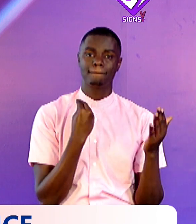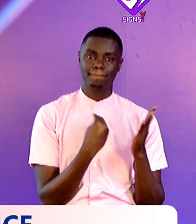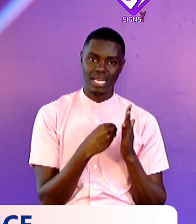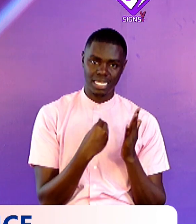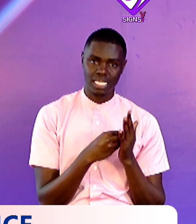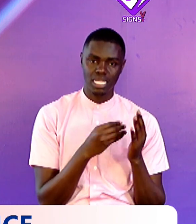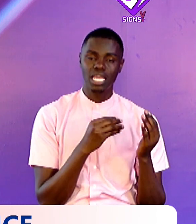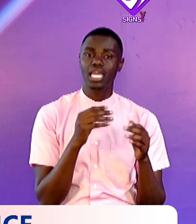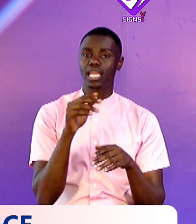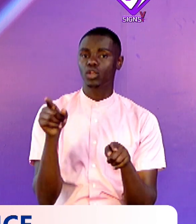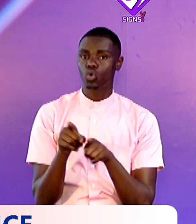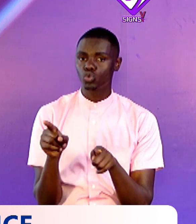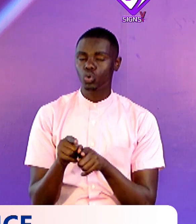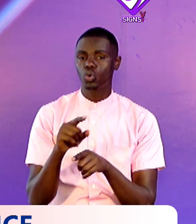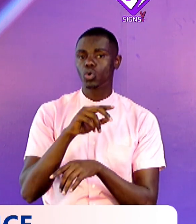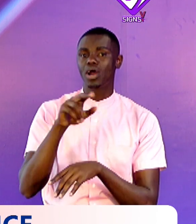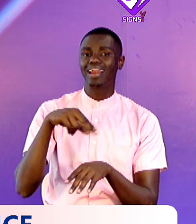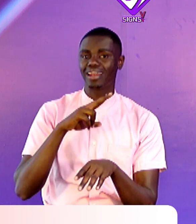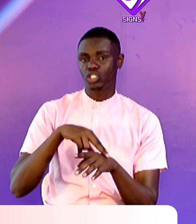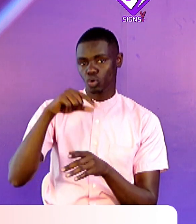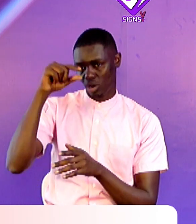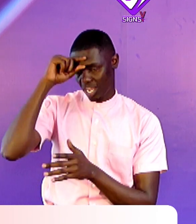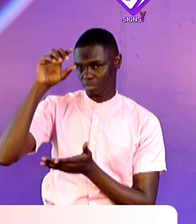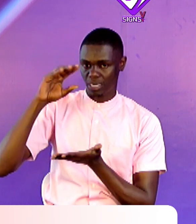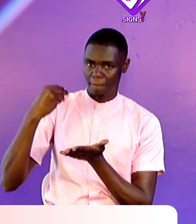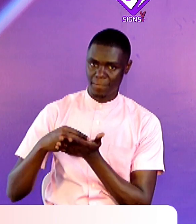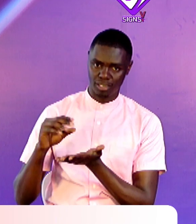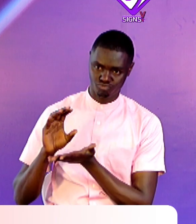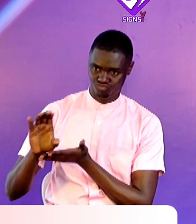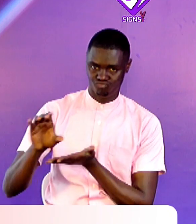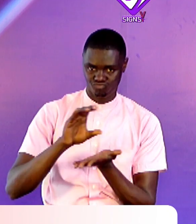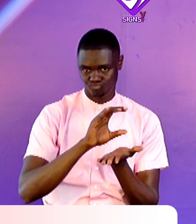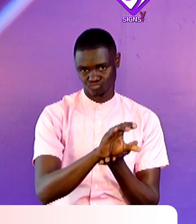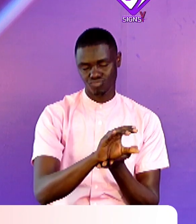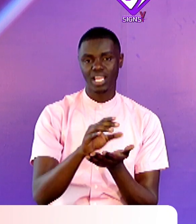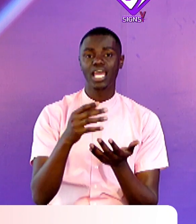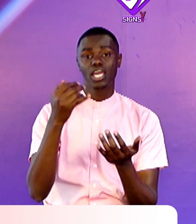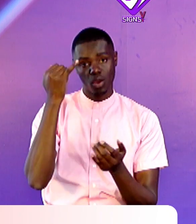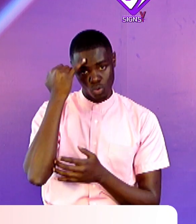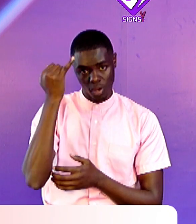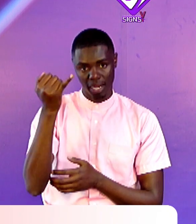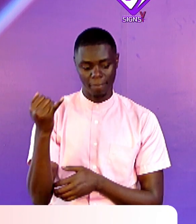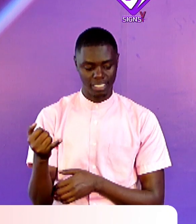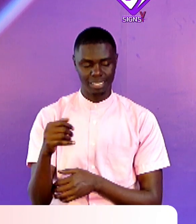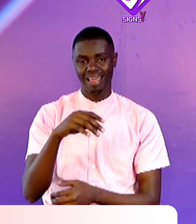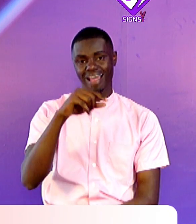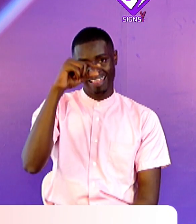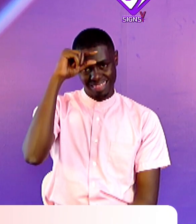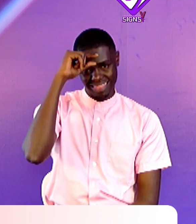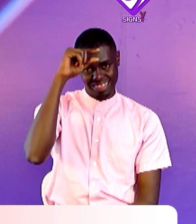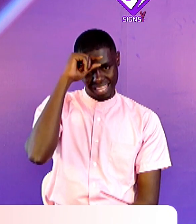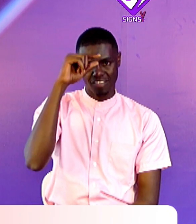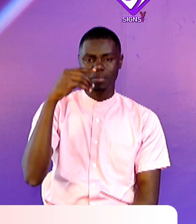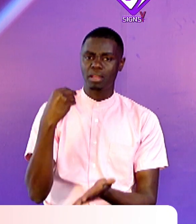for national portion. Yeah, on source, yeah. Yes. Yeah. So you can imagine that the government has